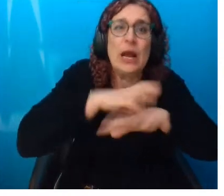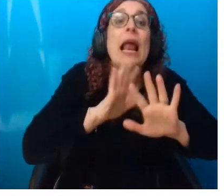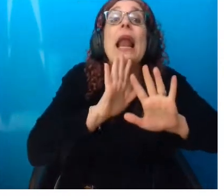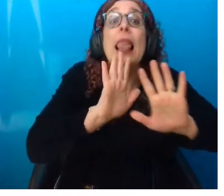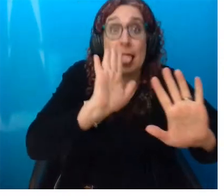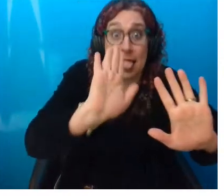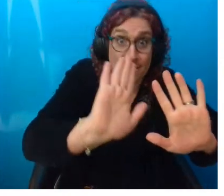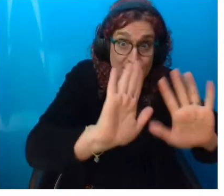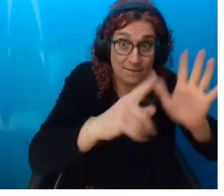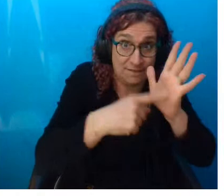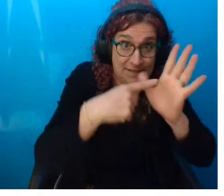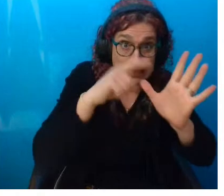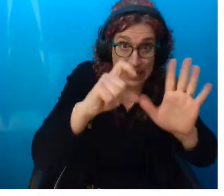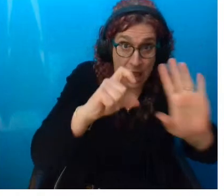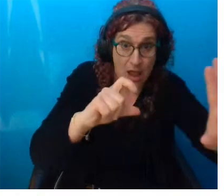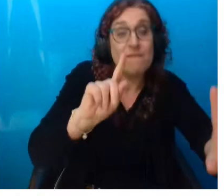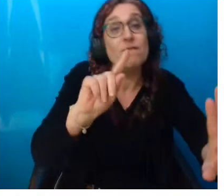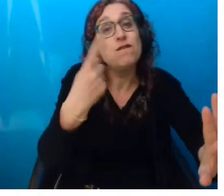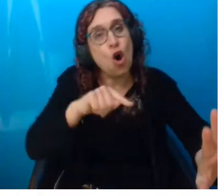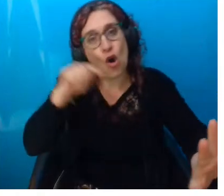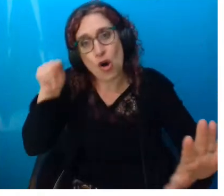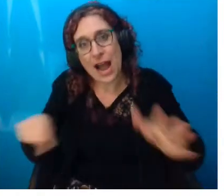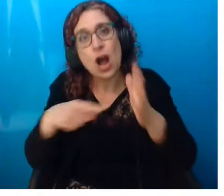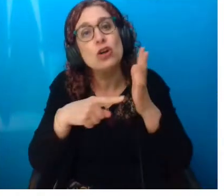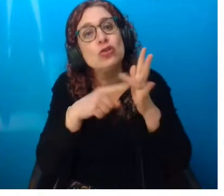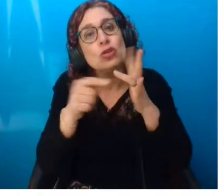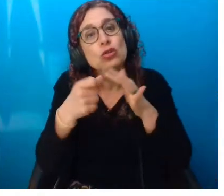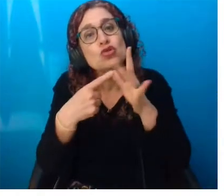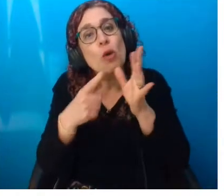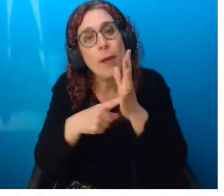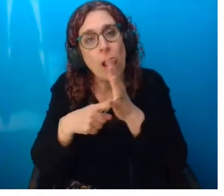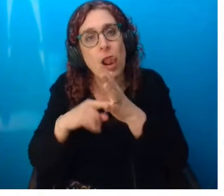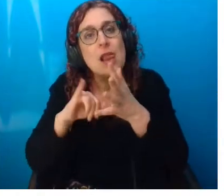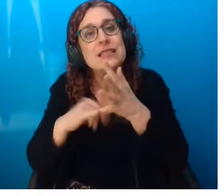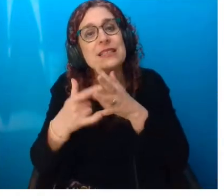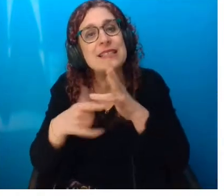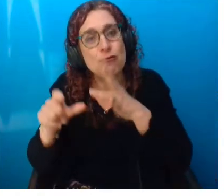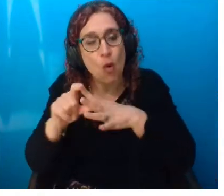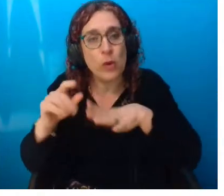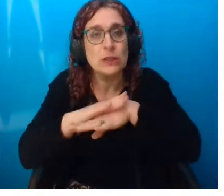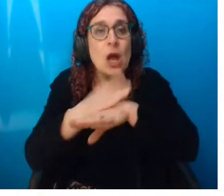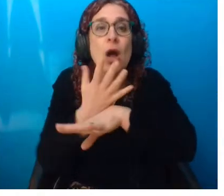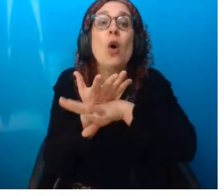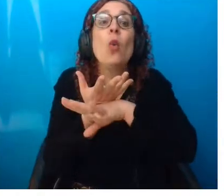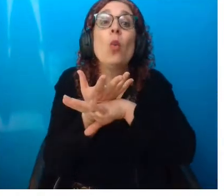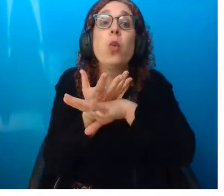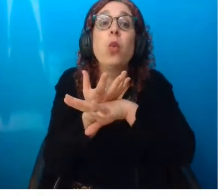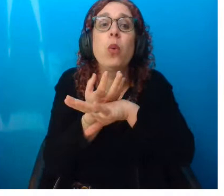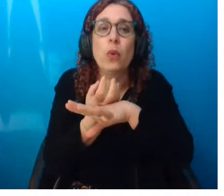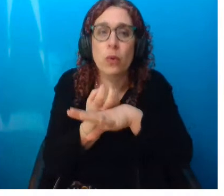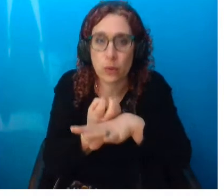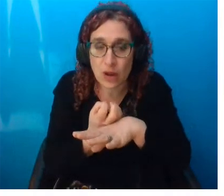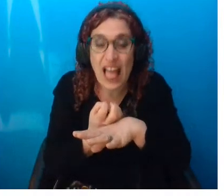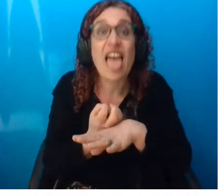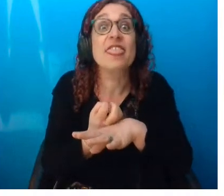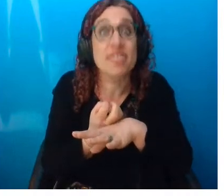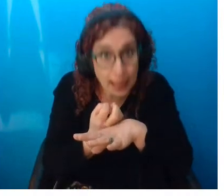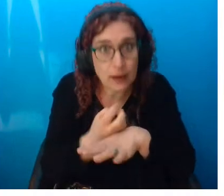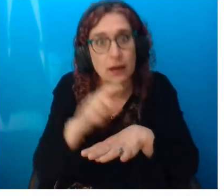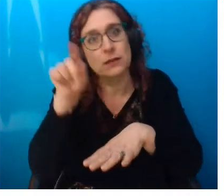to manage the flare and then go back to the tacrolimus. The tacrolimus is very good